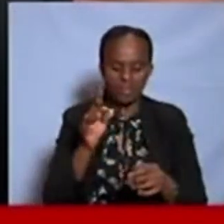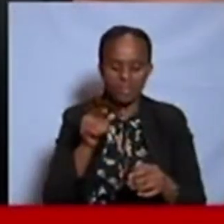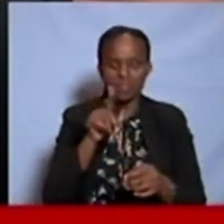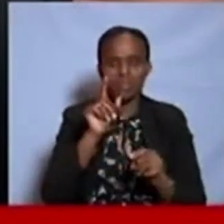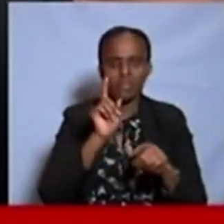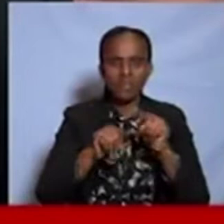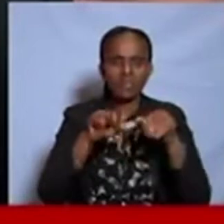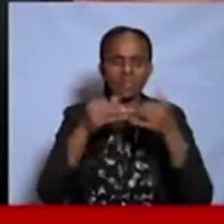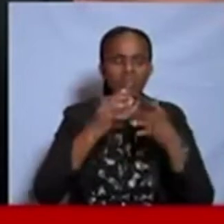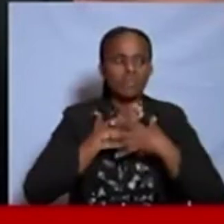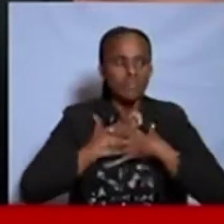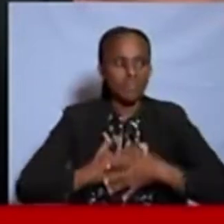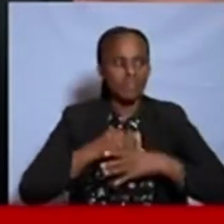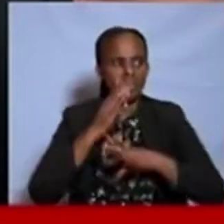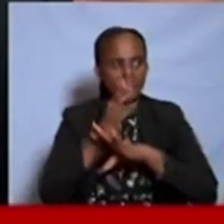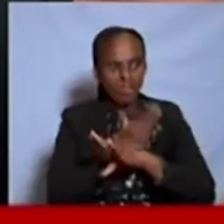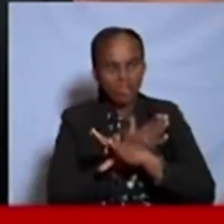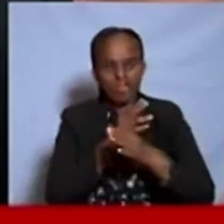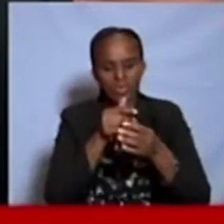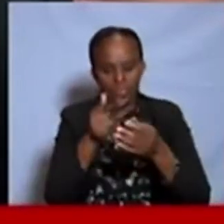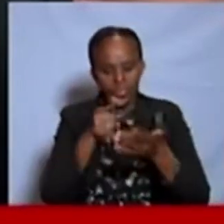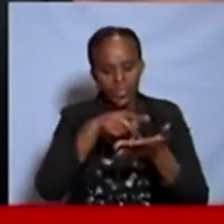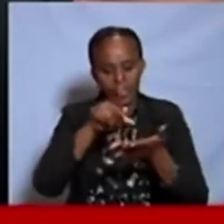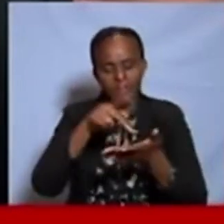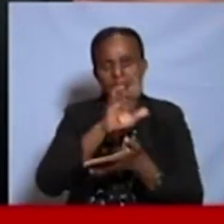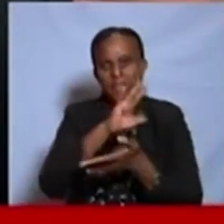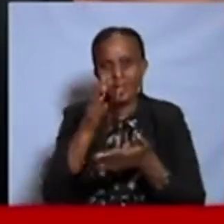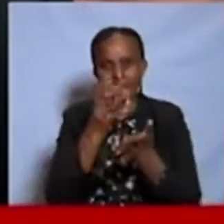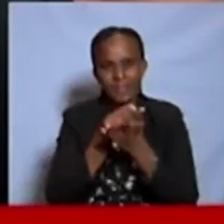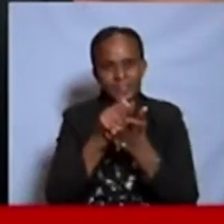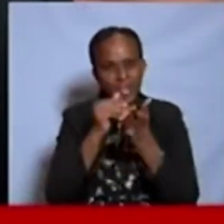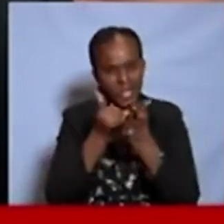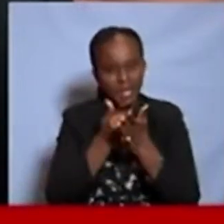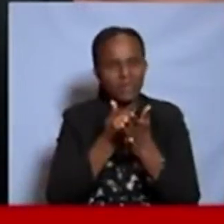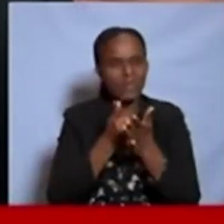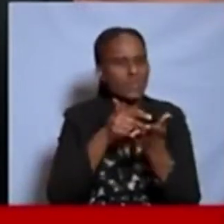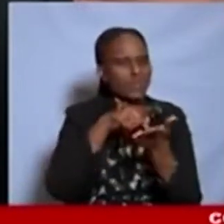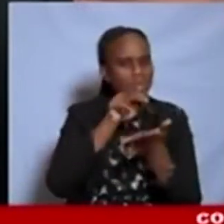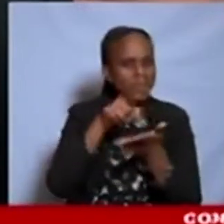be given leave before you retire the money. So how was